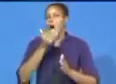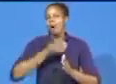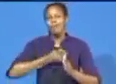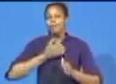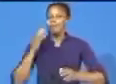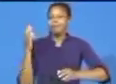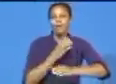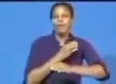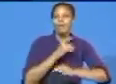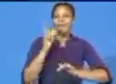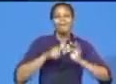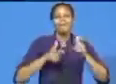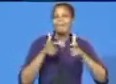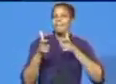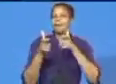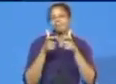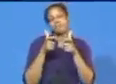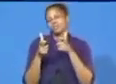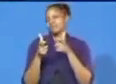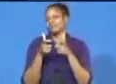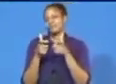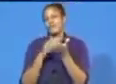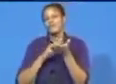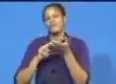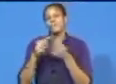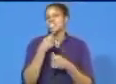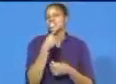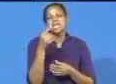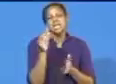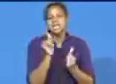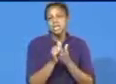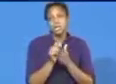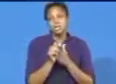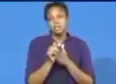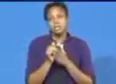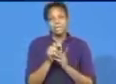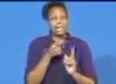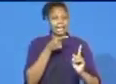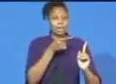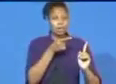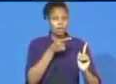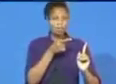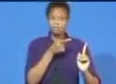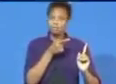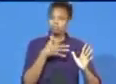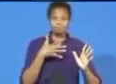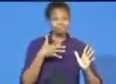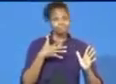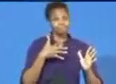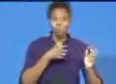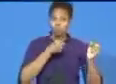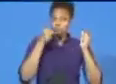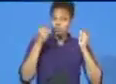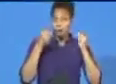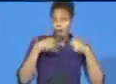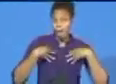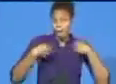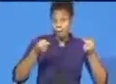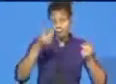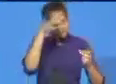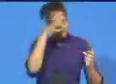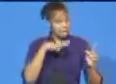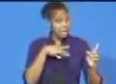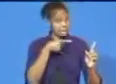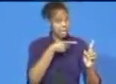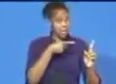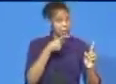handle. Are you listening to me? The text says that he was a great man and that he had gotten great